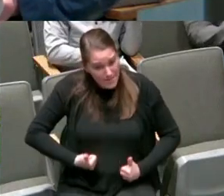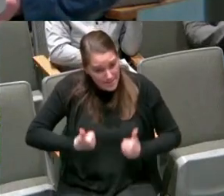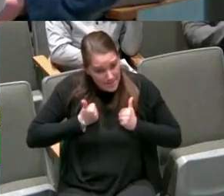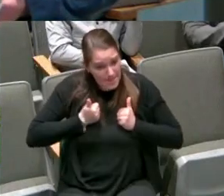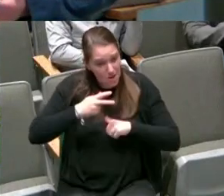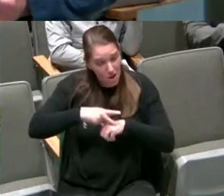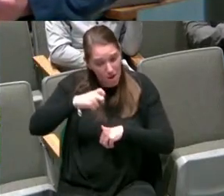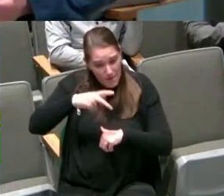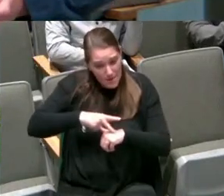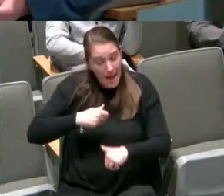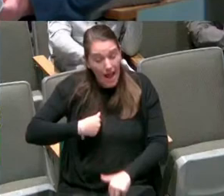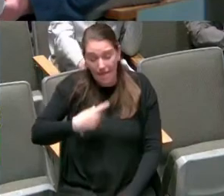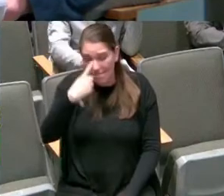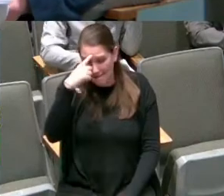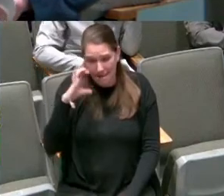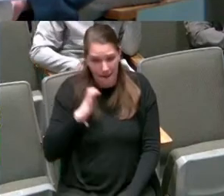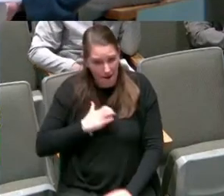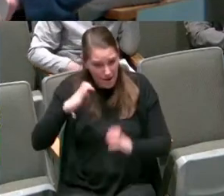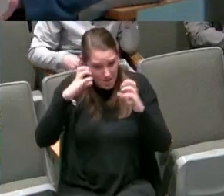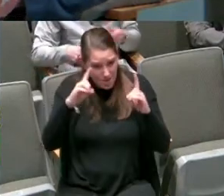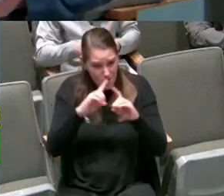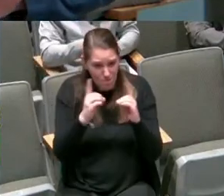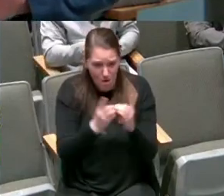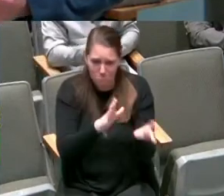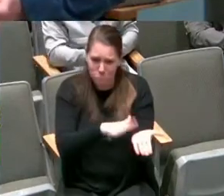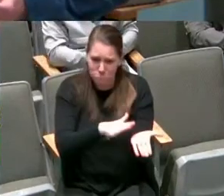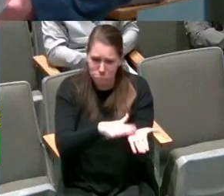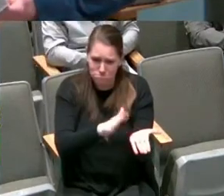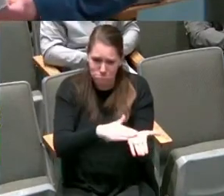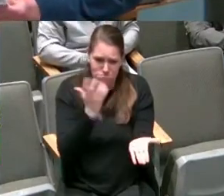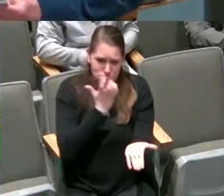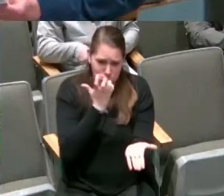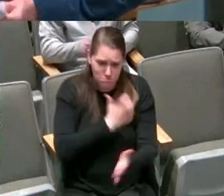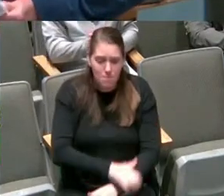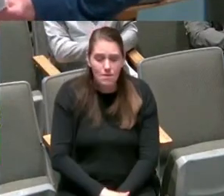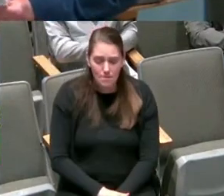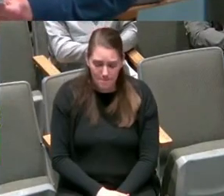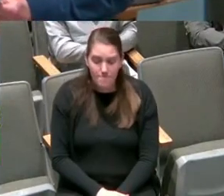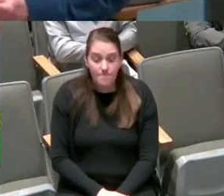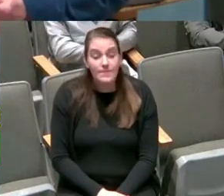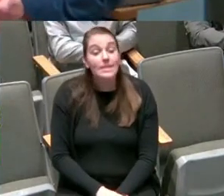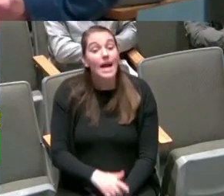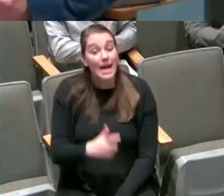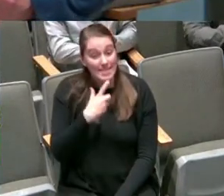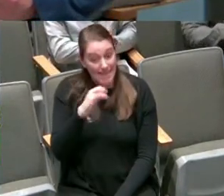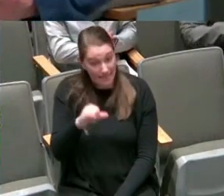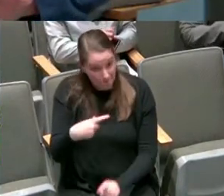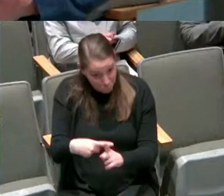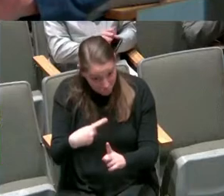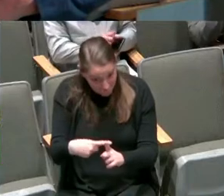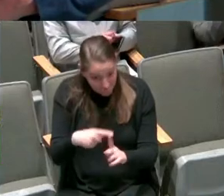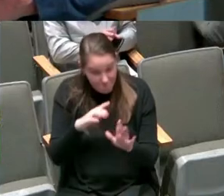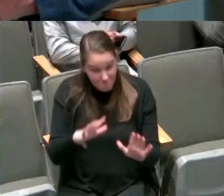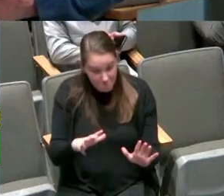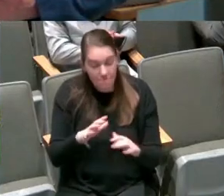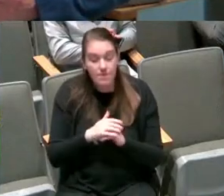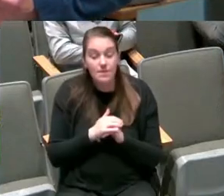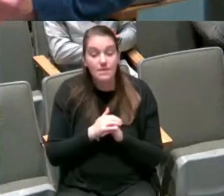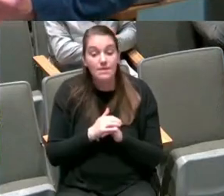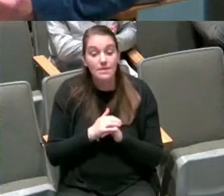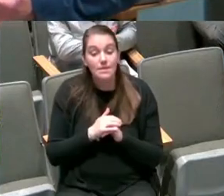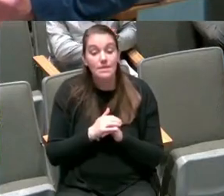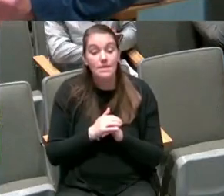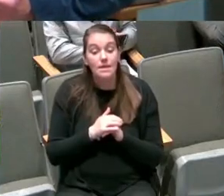and I think that our education department is to be lauded very much having said that during the